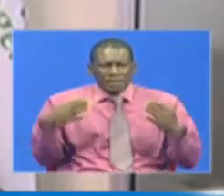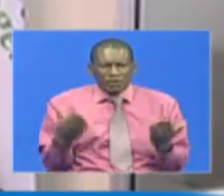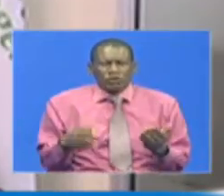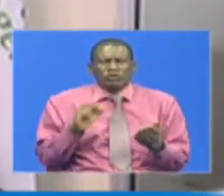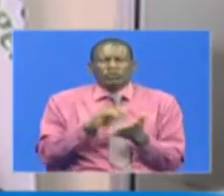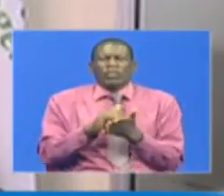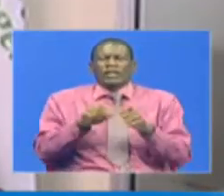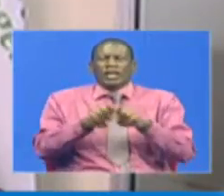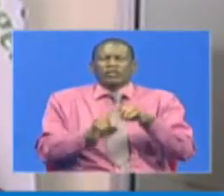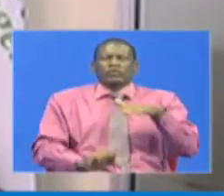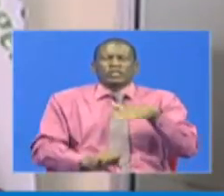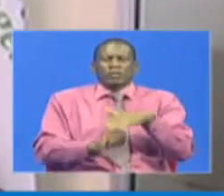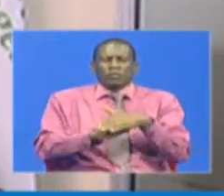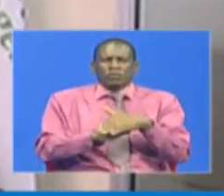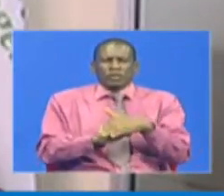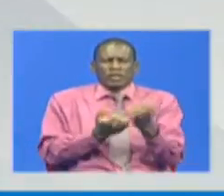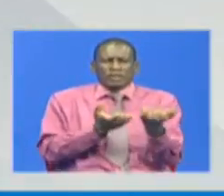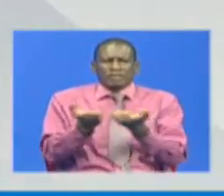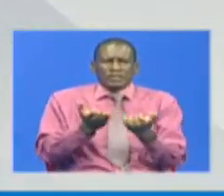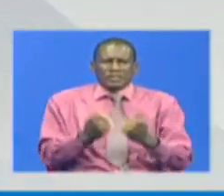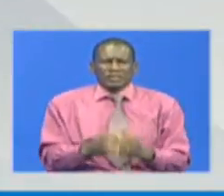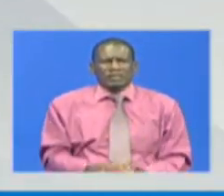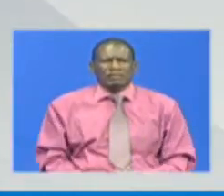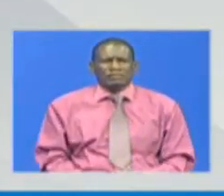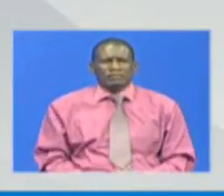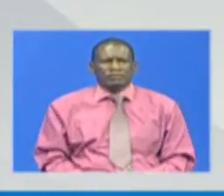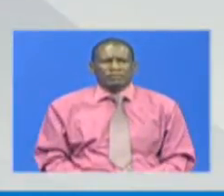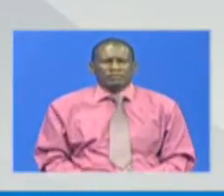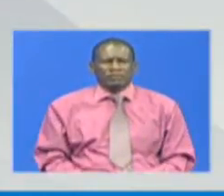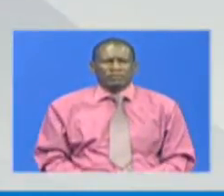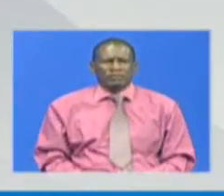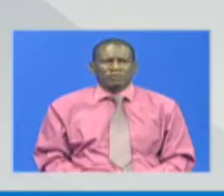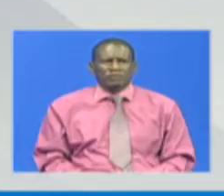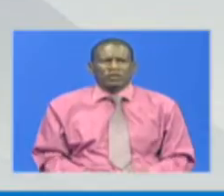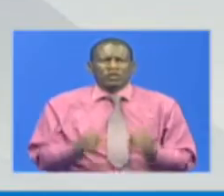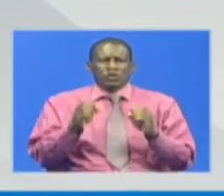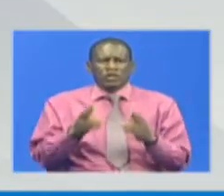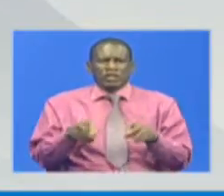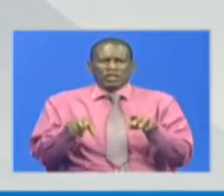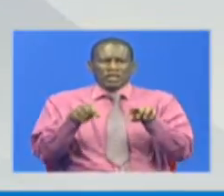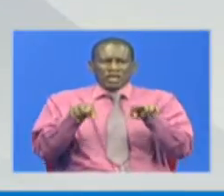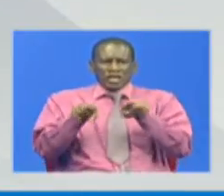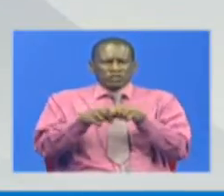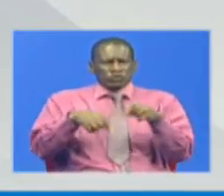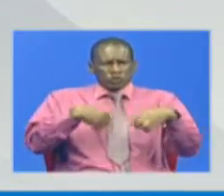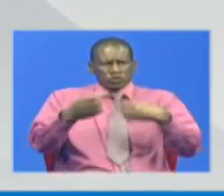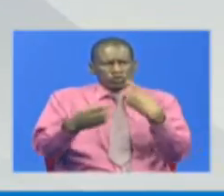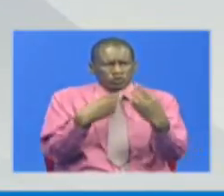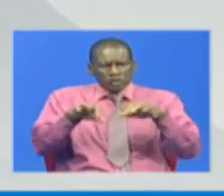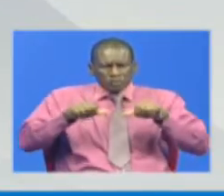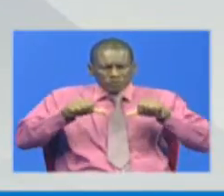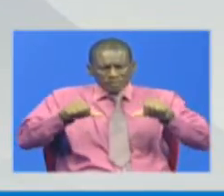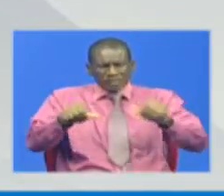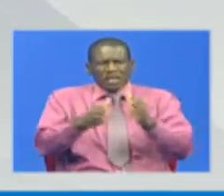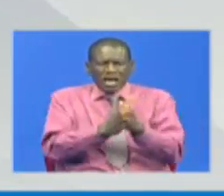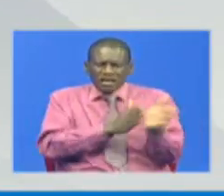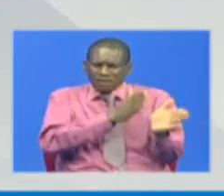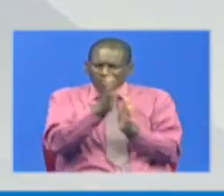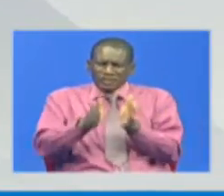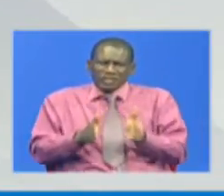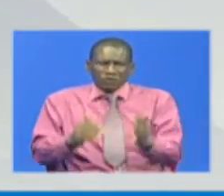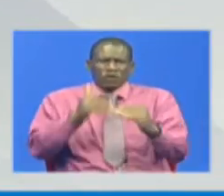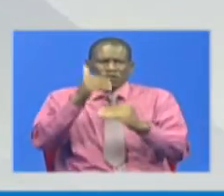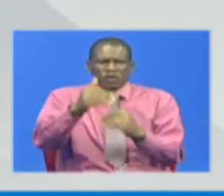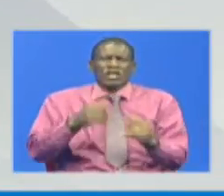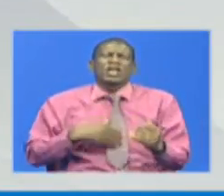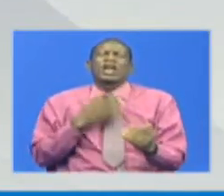we support the businesses. Dan. When we still talk about sustainability and plans and going forward, I want to bring